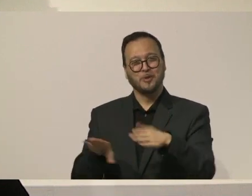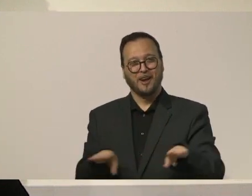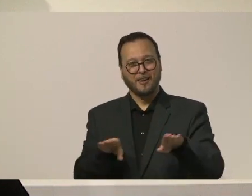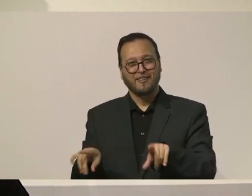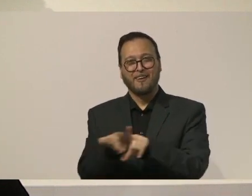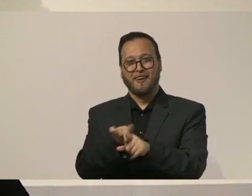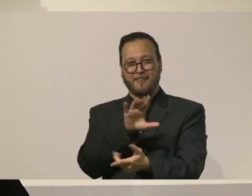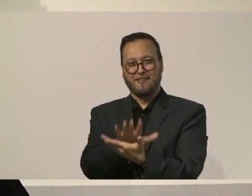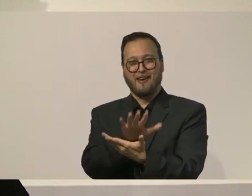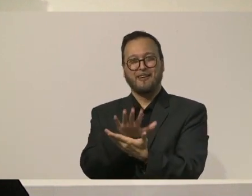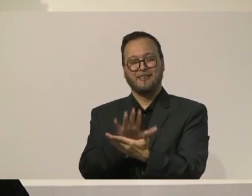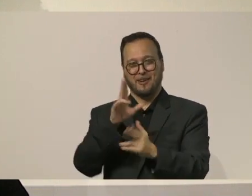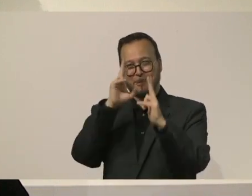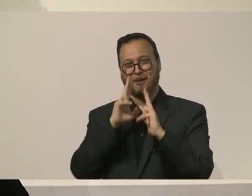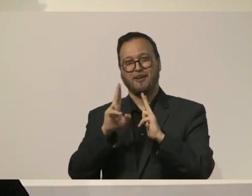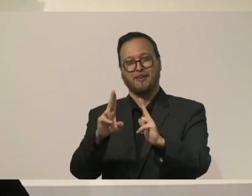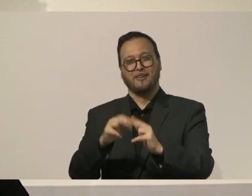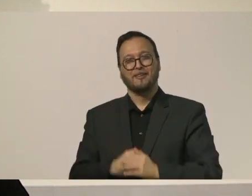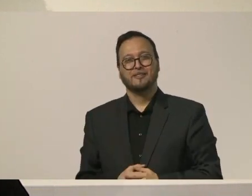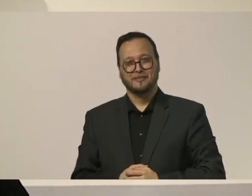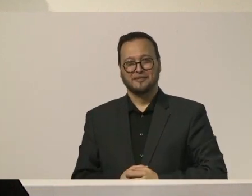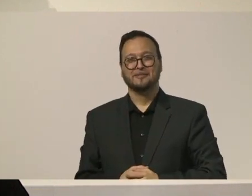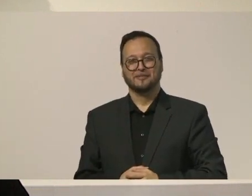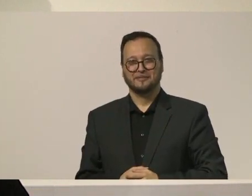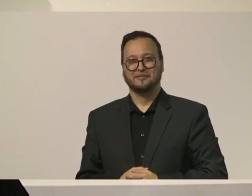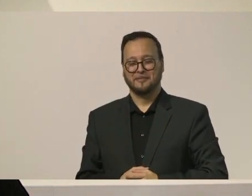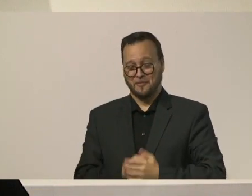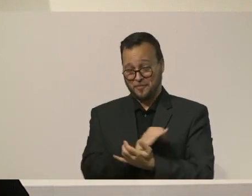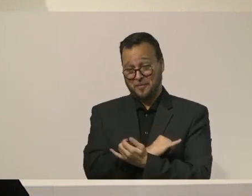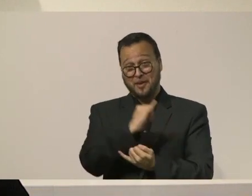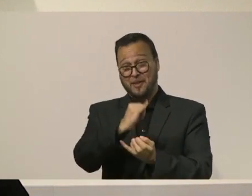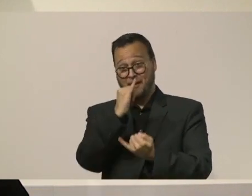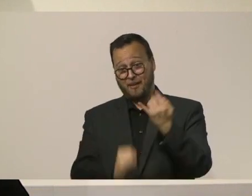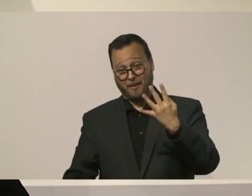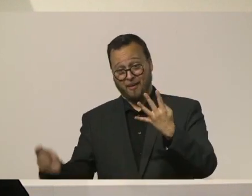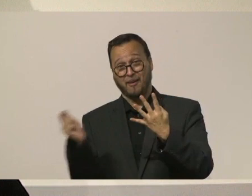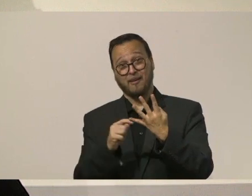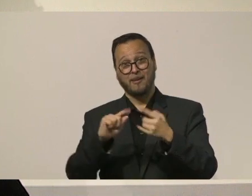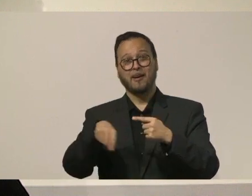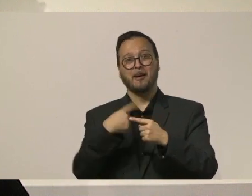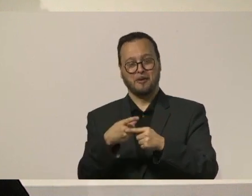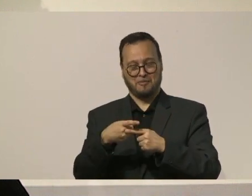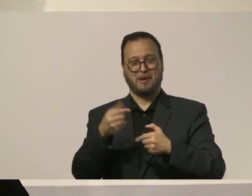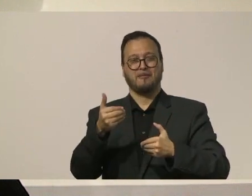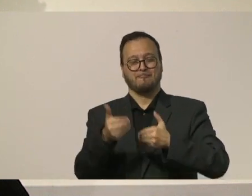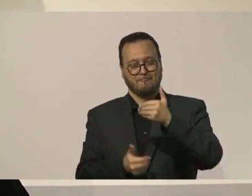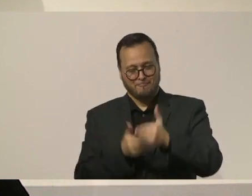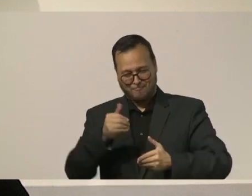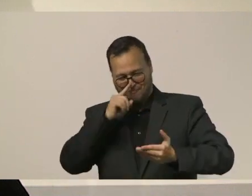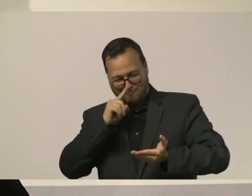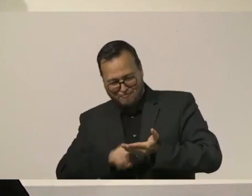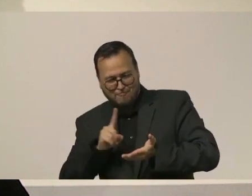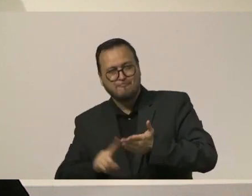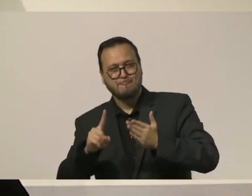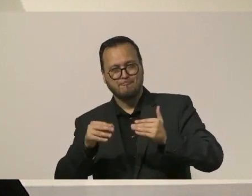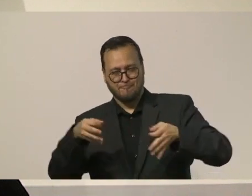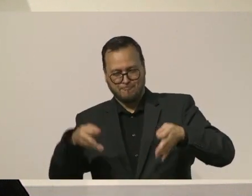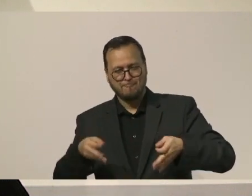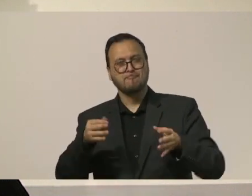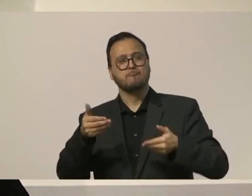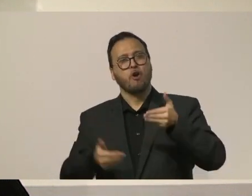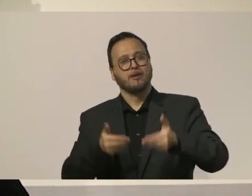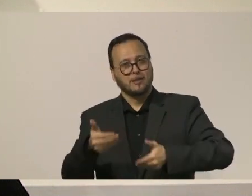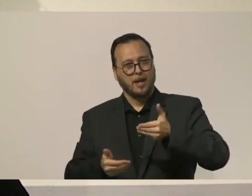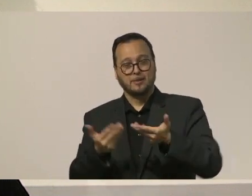and academic integrity. The last focus is on adjudication processes. and their alignment with not